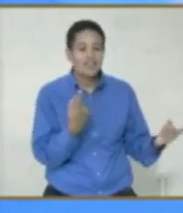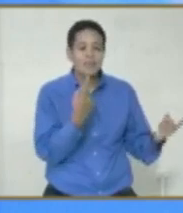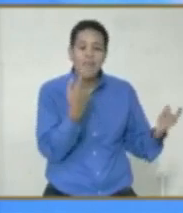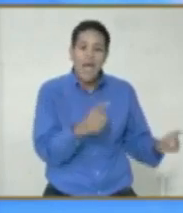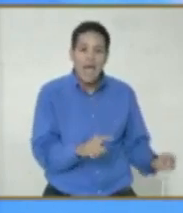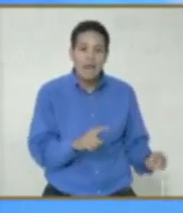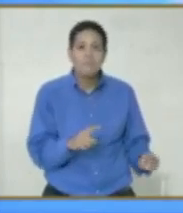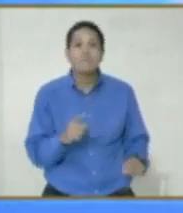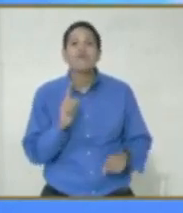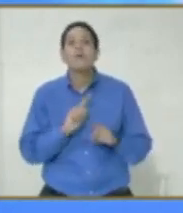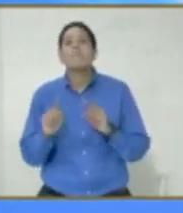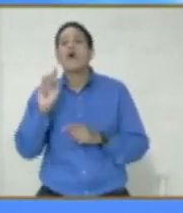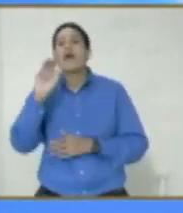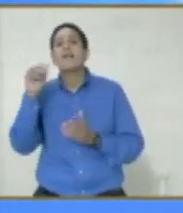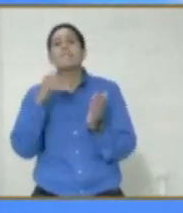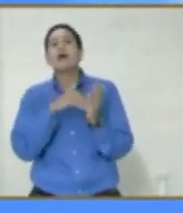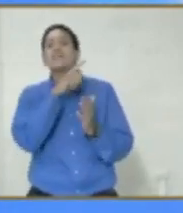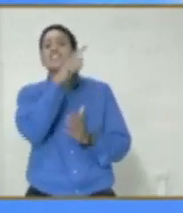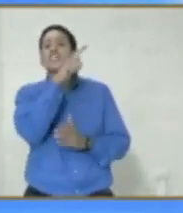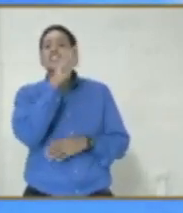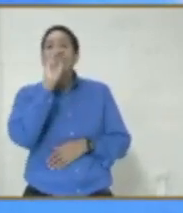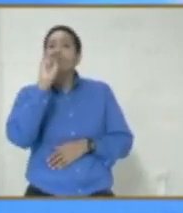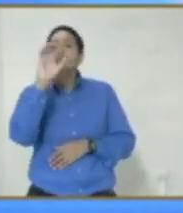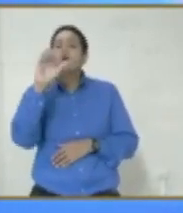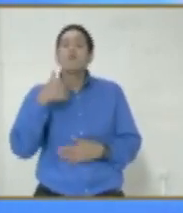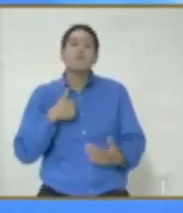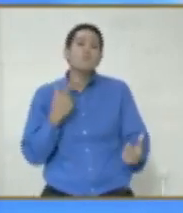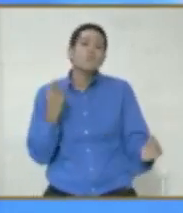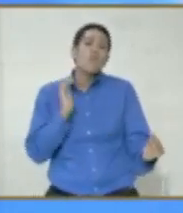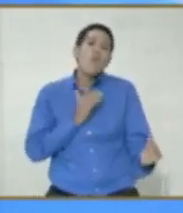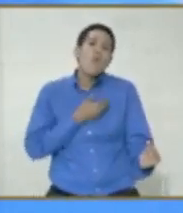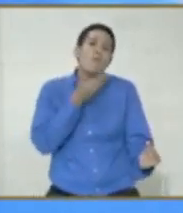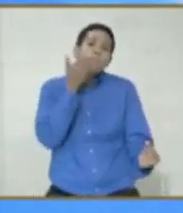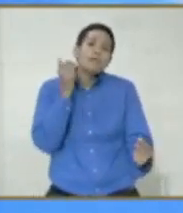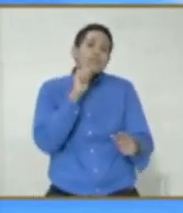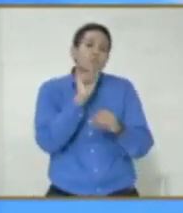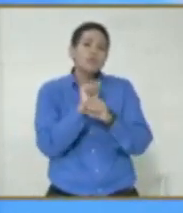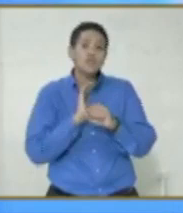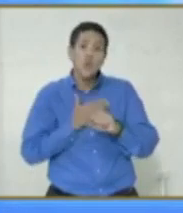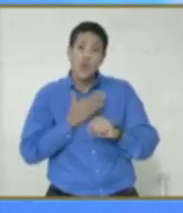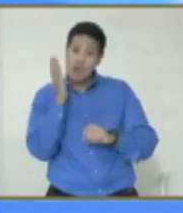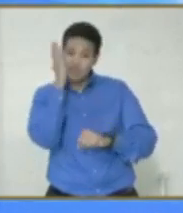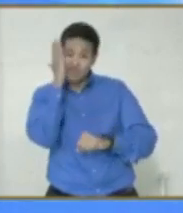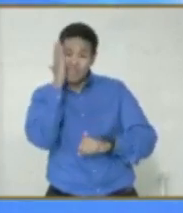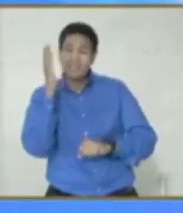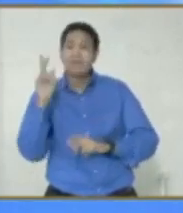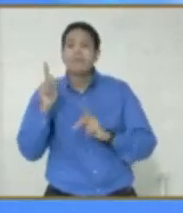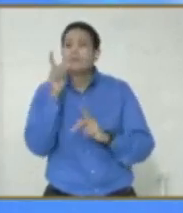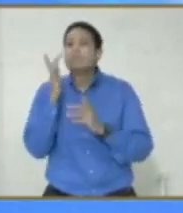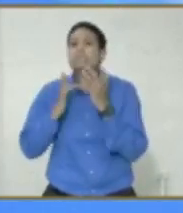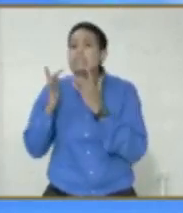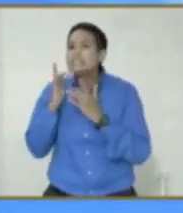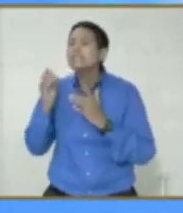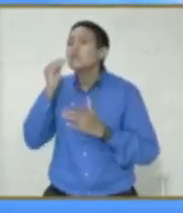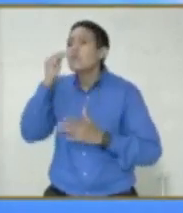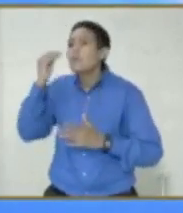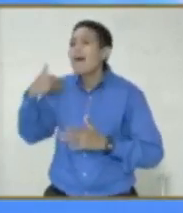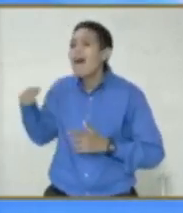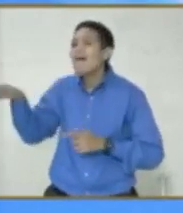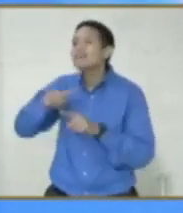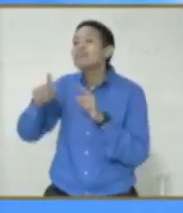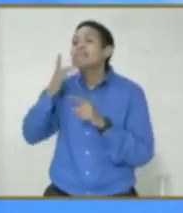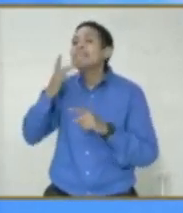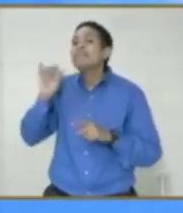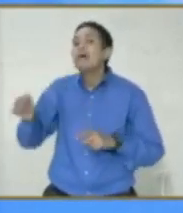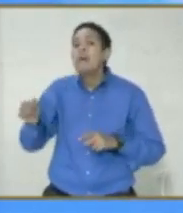Manchester Municipal Corporation, we have been doing our best to make sure that our residents, our outdoor poor, and all those other persons